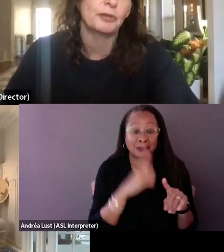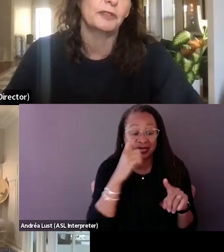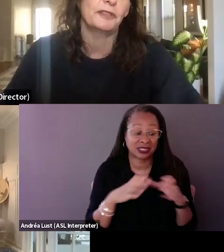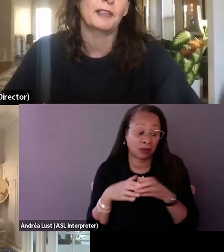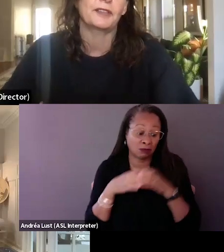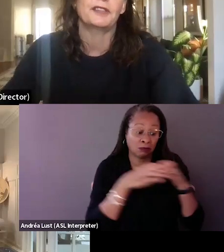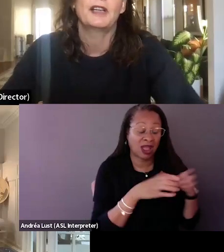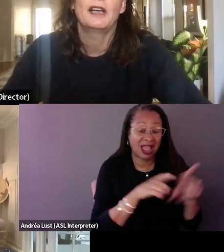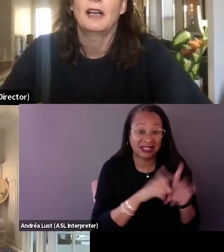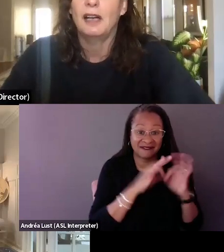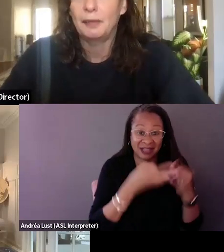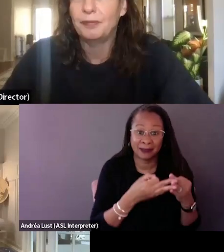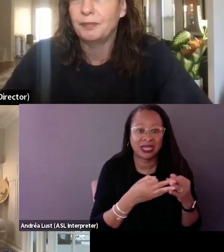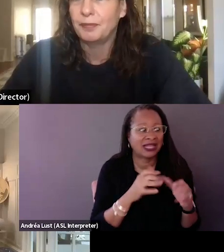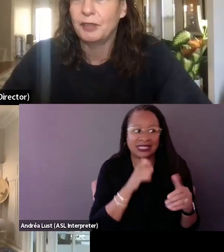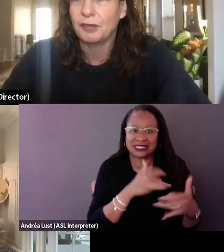is unusual for defectors.